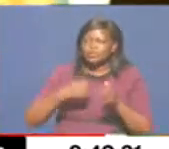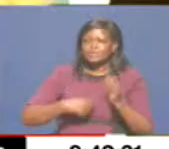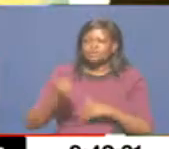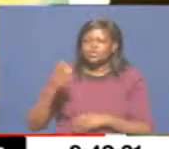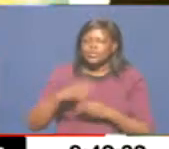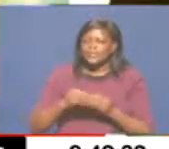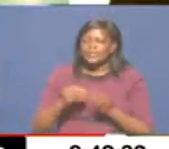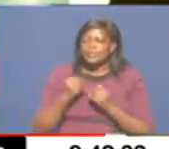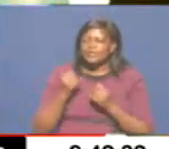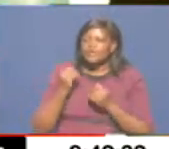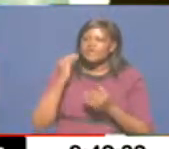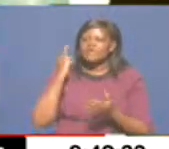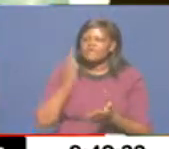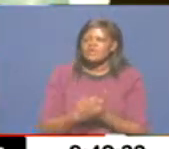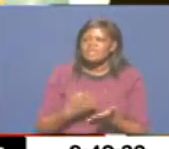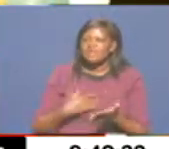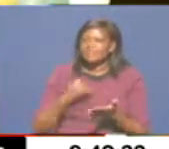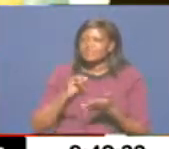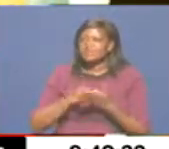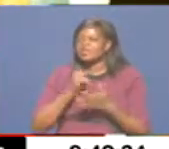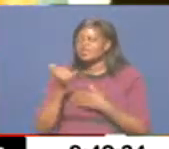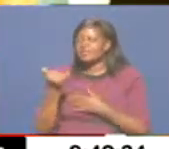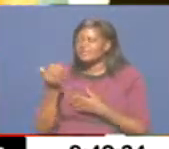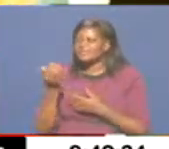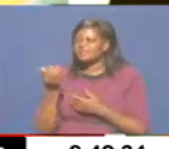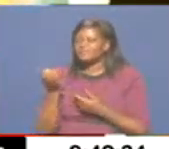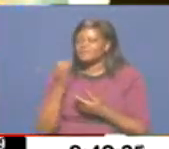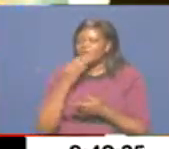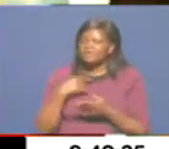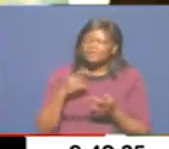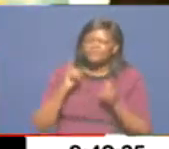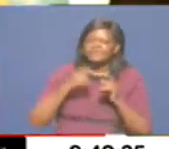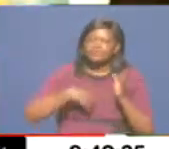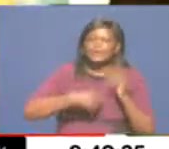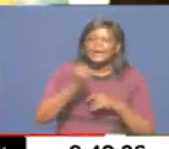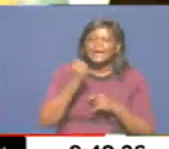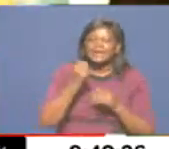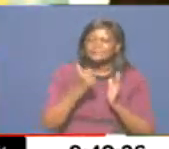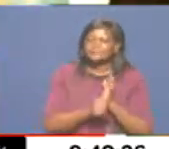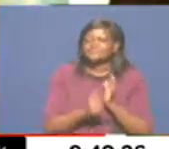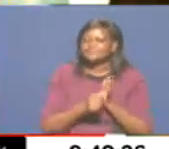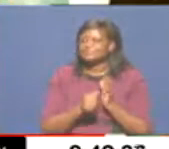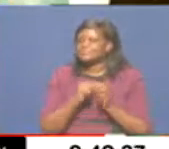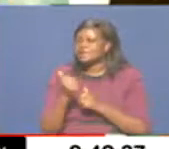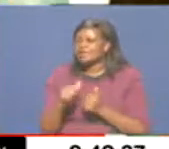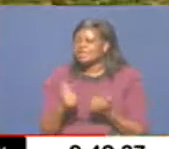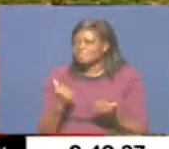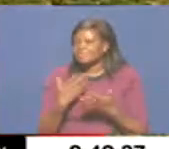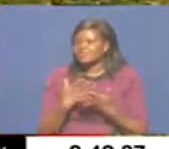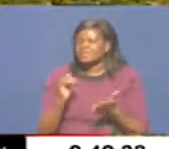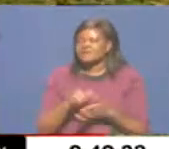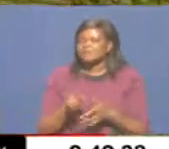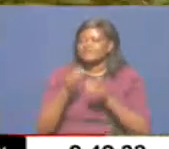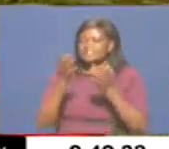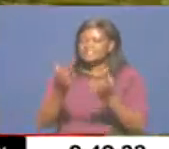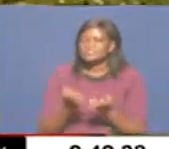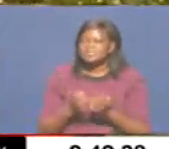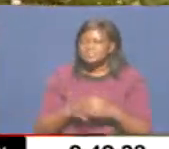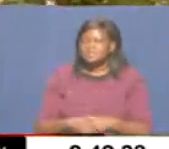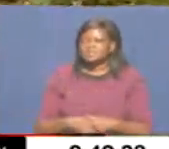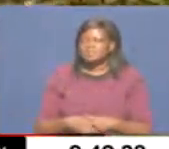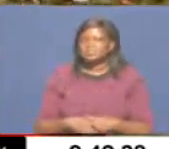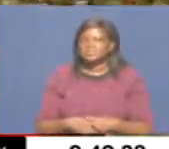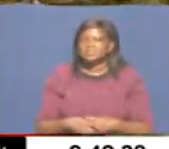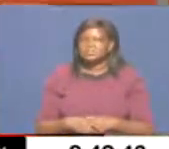kwamba hata kwa yule ambaye hana chakula ndani ya nyumba ataenda kununua mahindi, ataenda kununua kile ambacho anachokitaka.